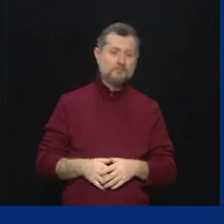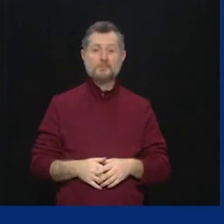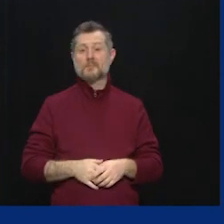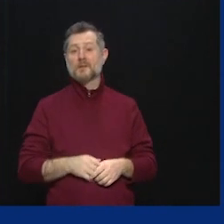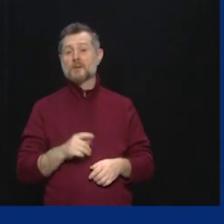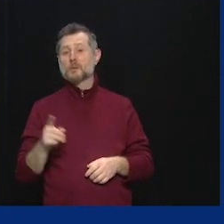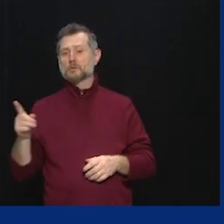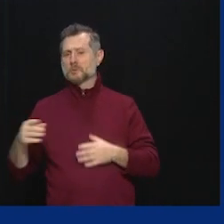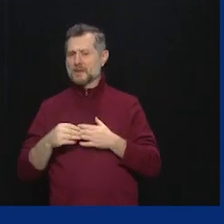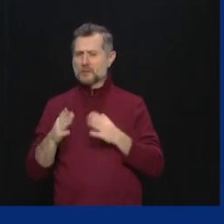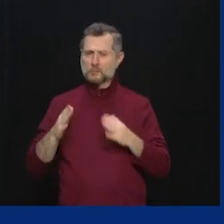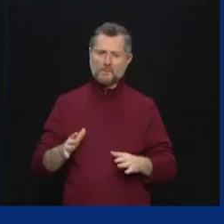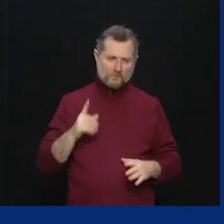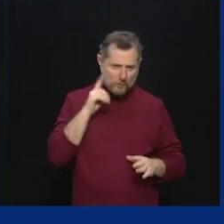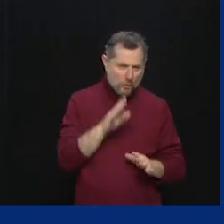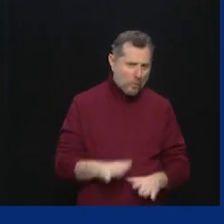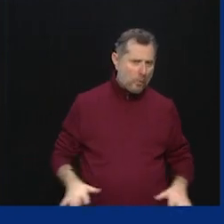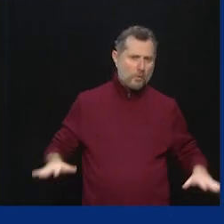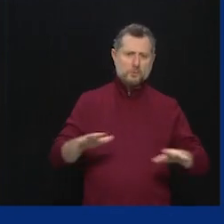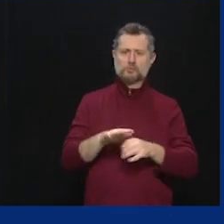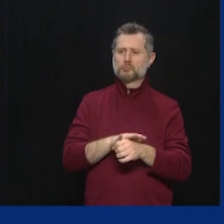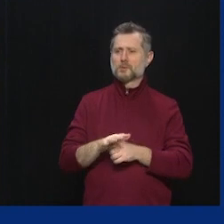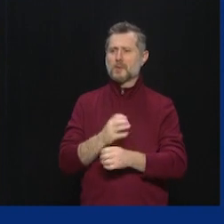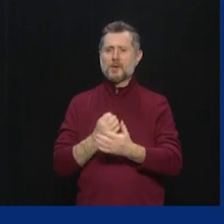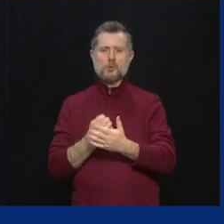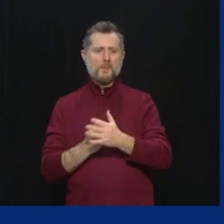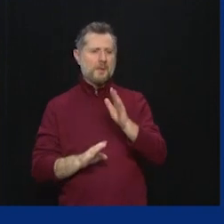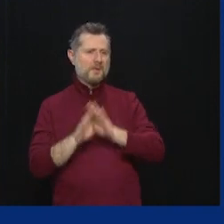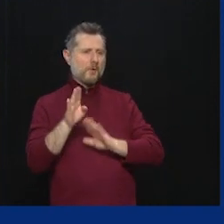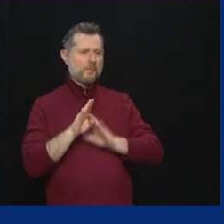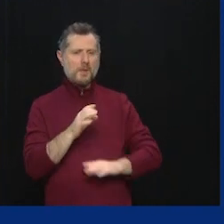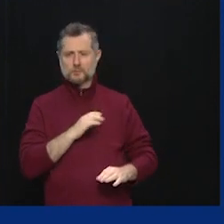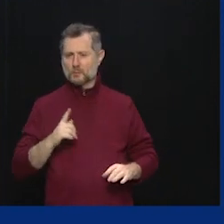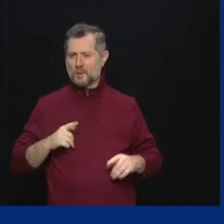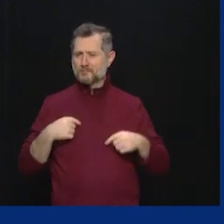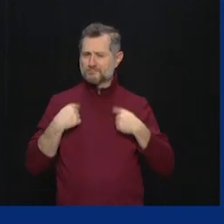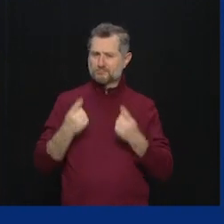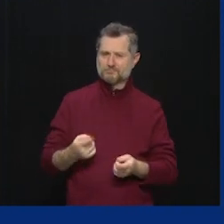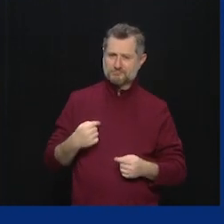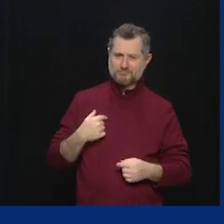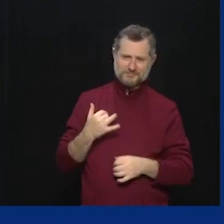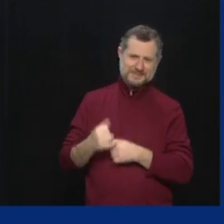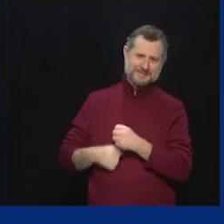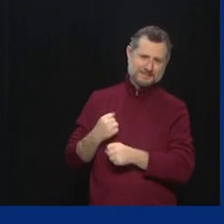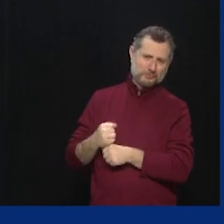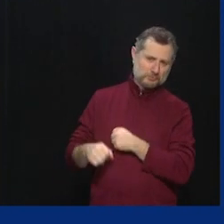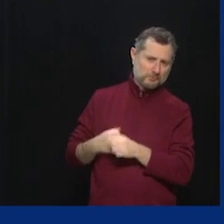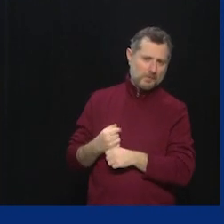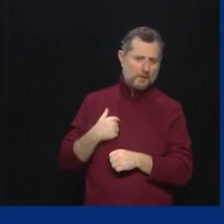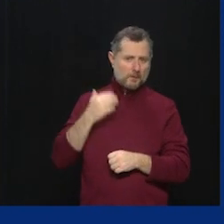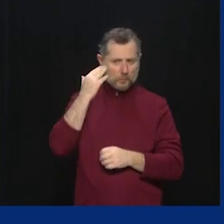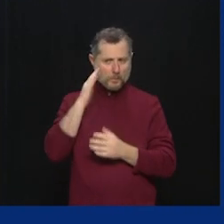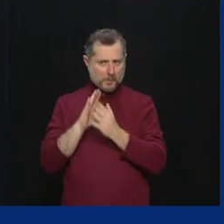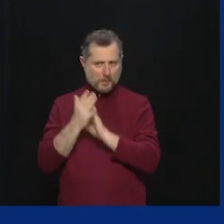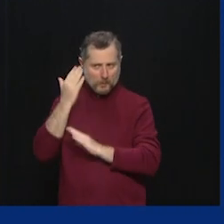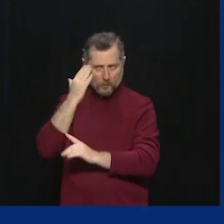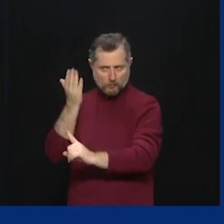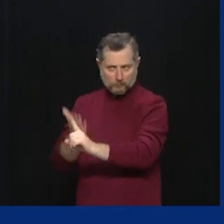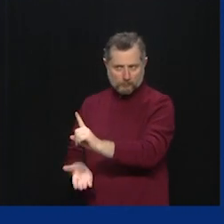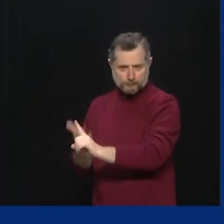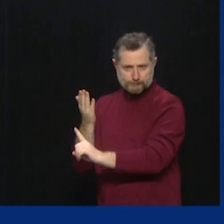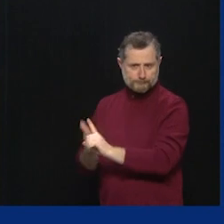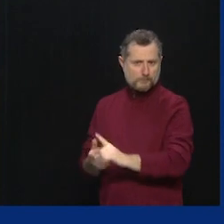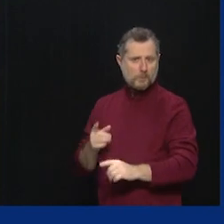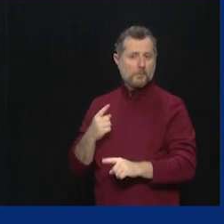development councils for the last 7 years, and that's where I've gotten to know her as the co-chair of the Long Island Regional Economic Development